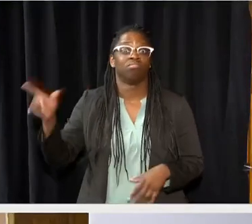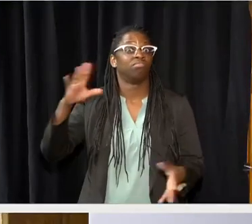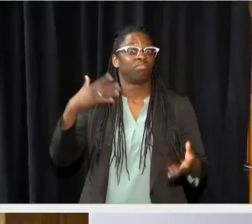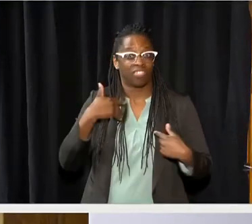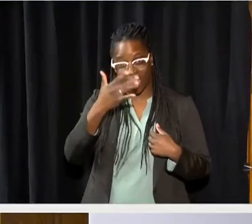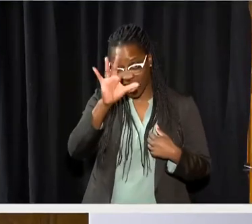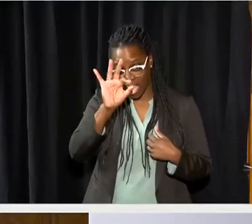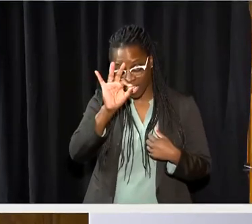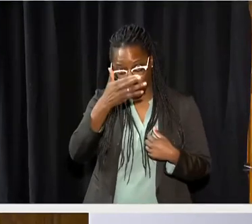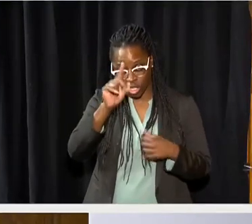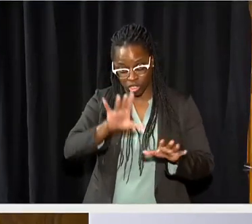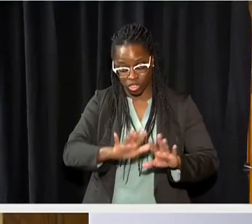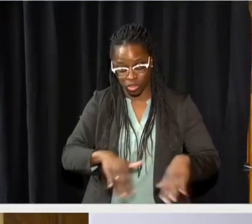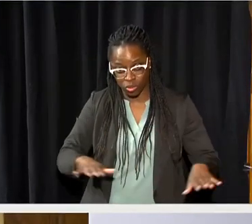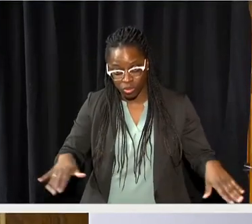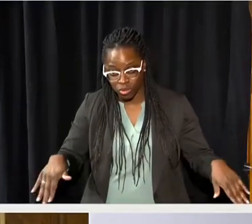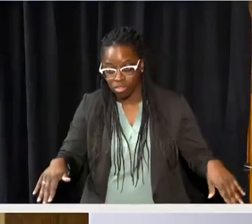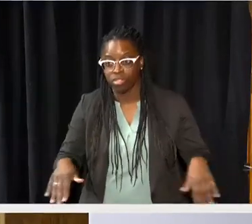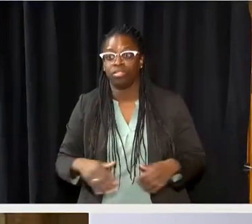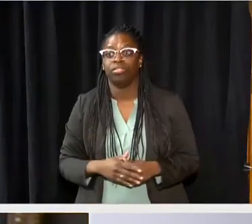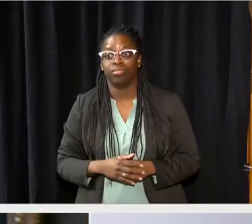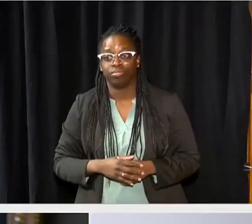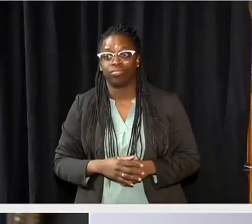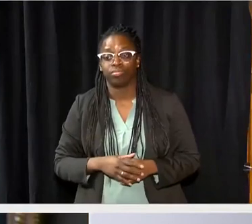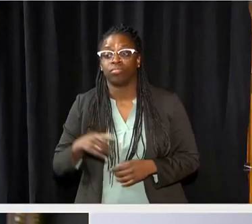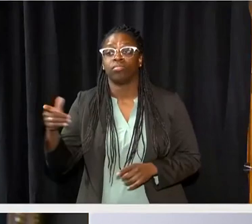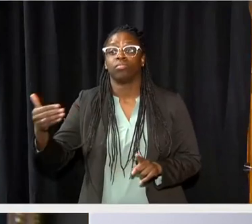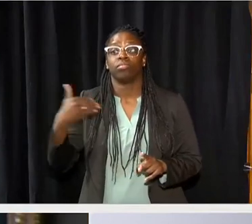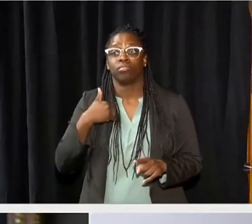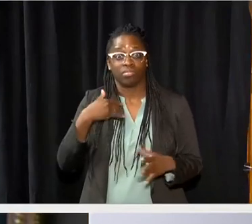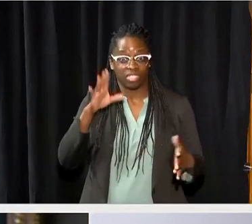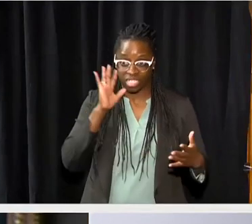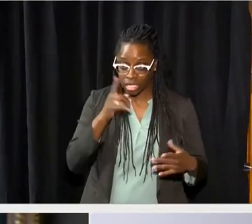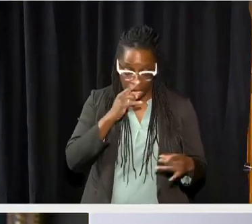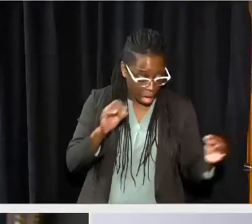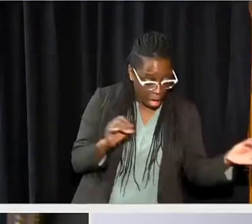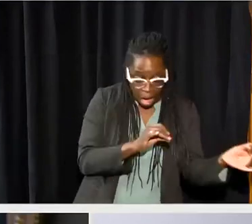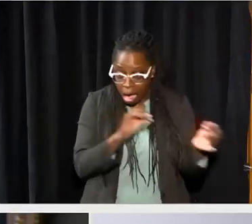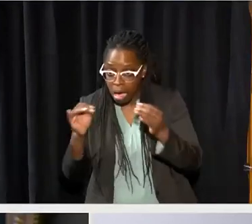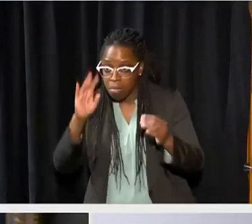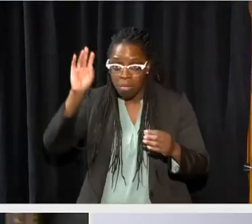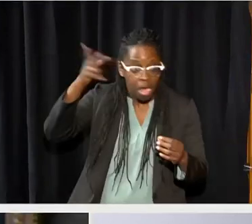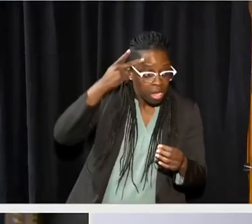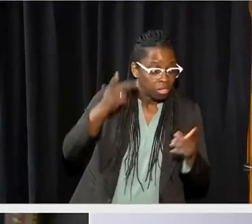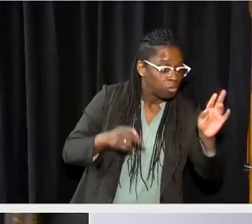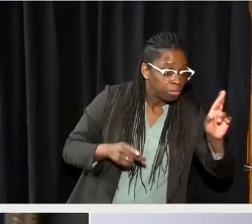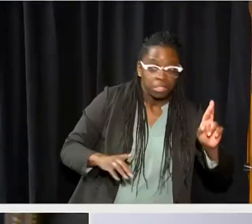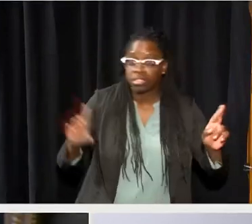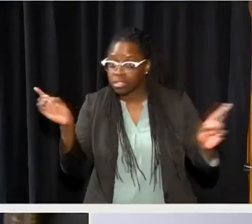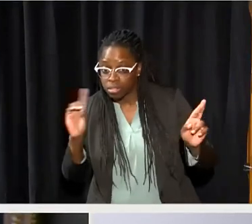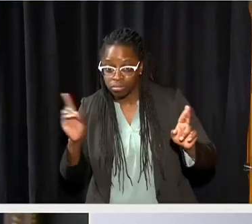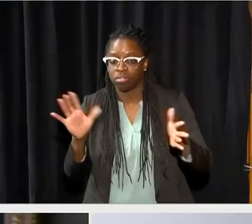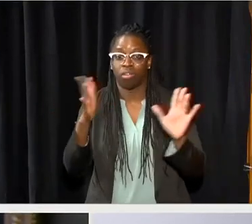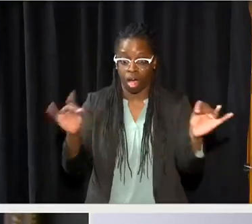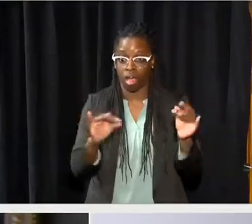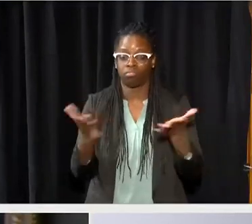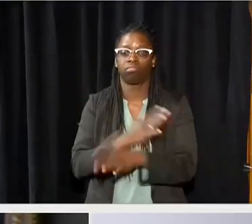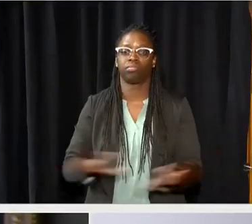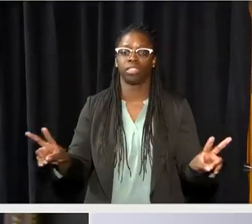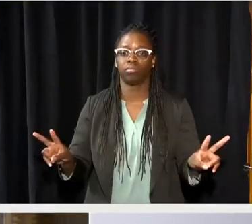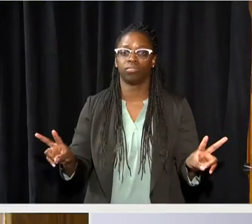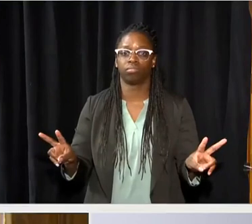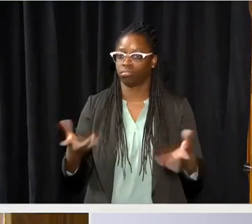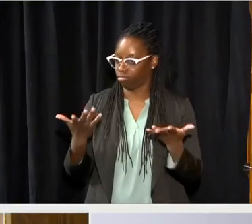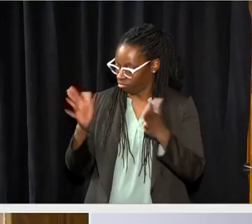agree on politics. But her home is the neutral home where they all love to gather.